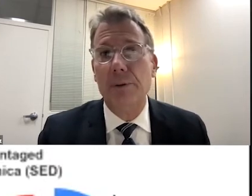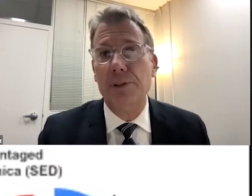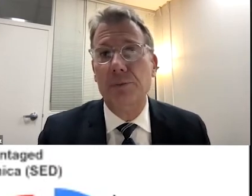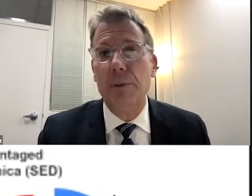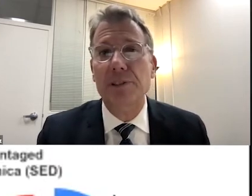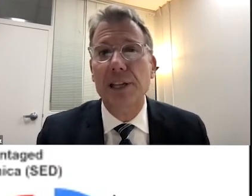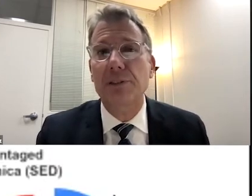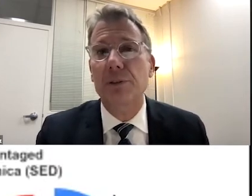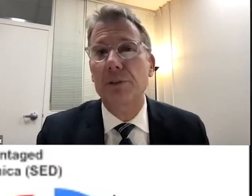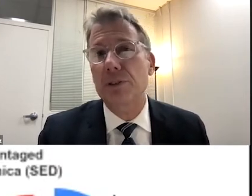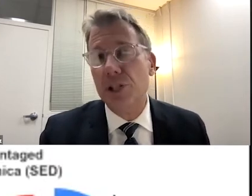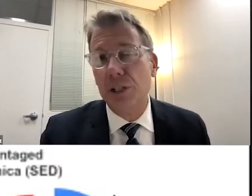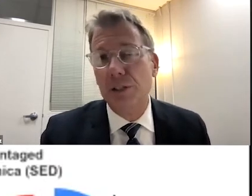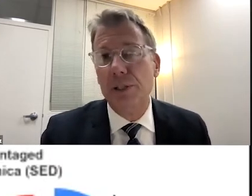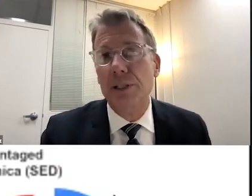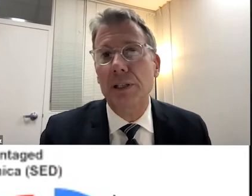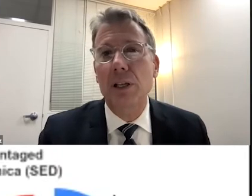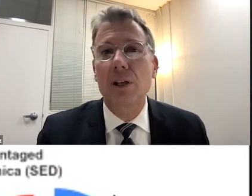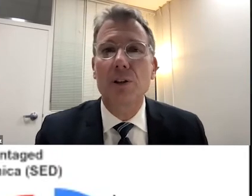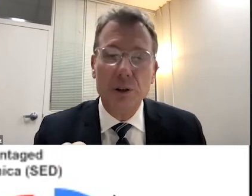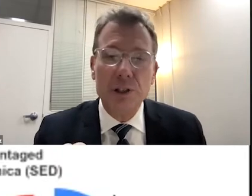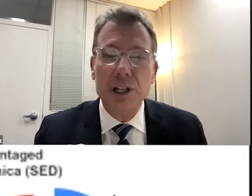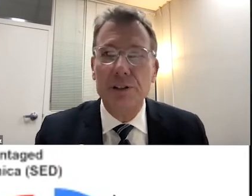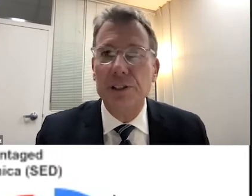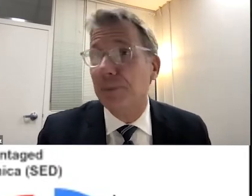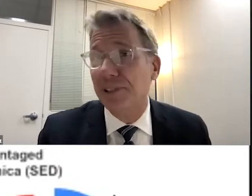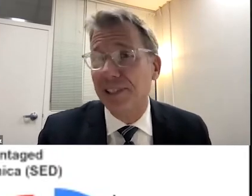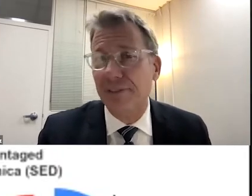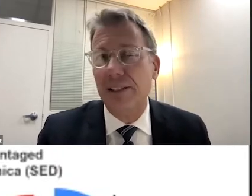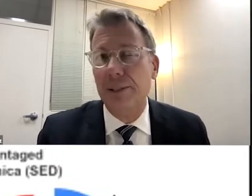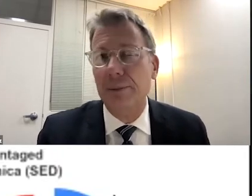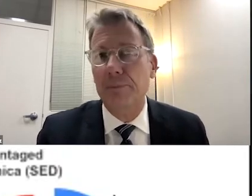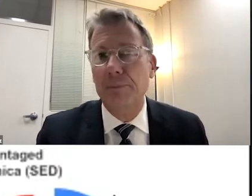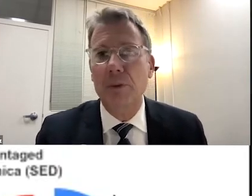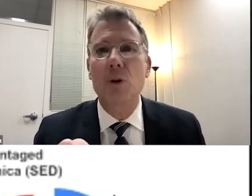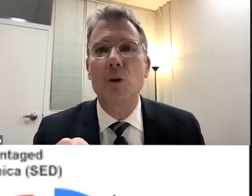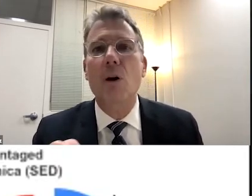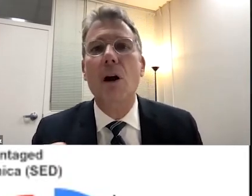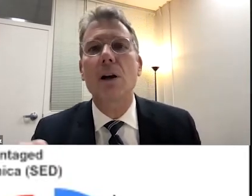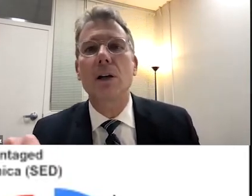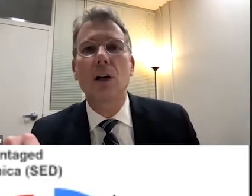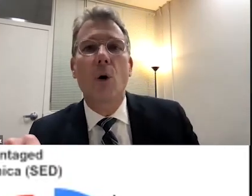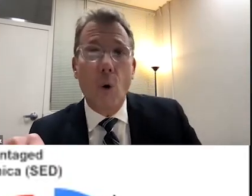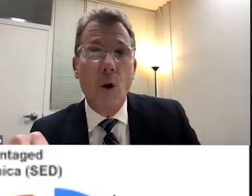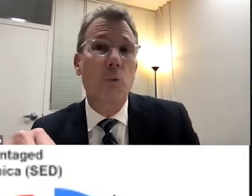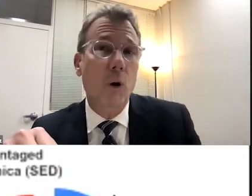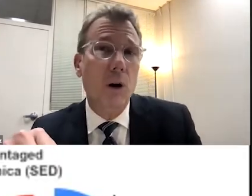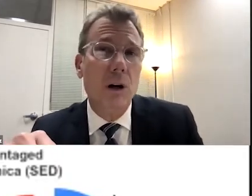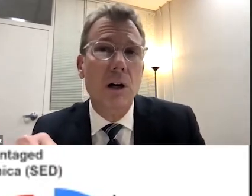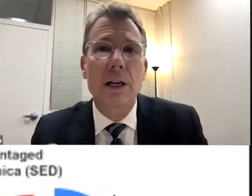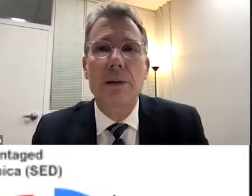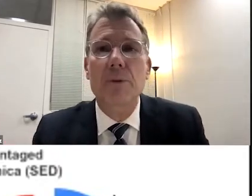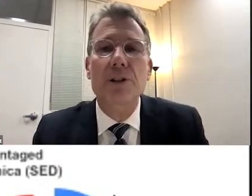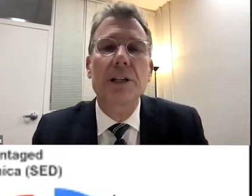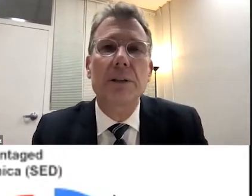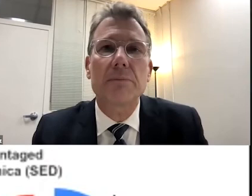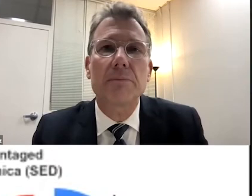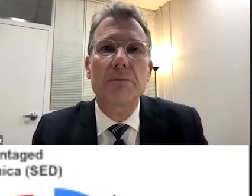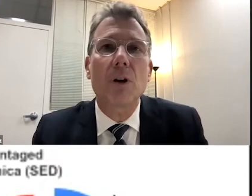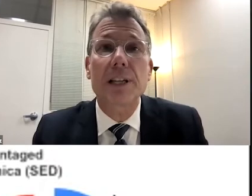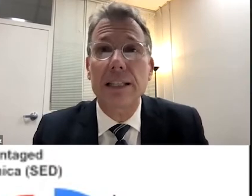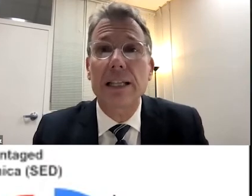PAC members represent children, their children specifically, who are or were